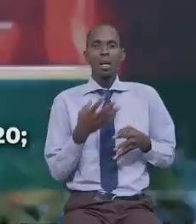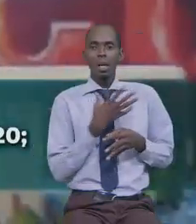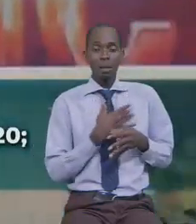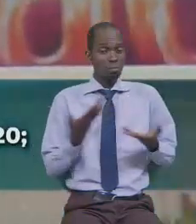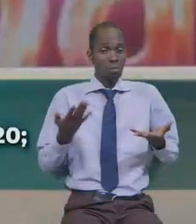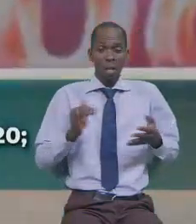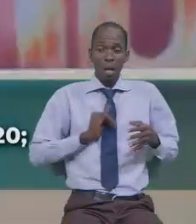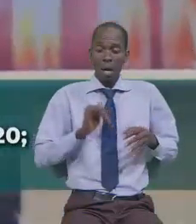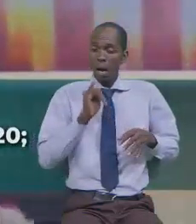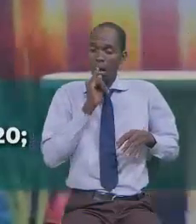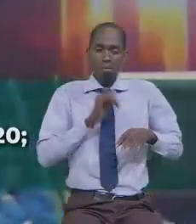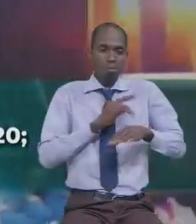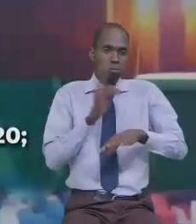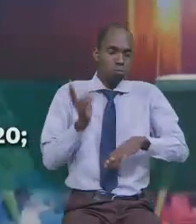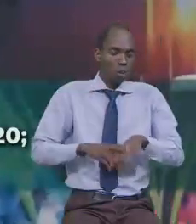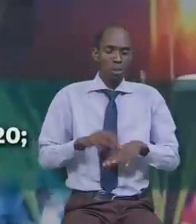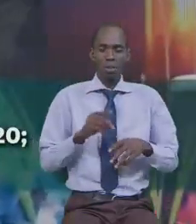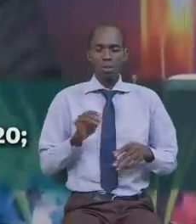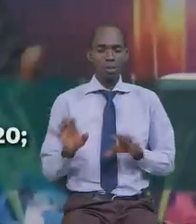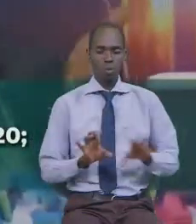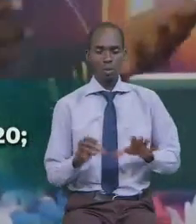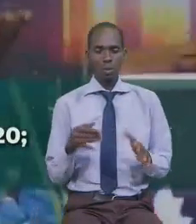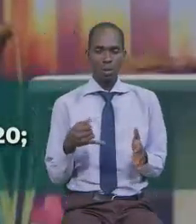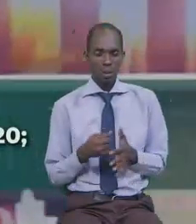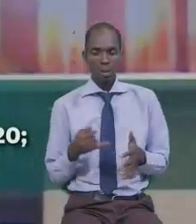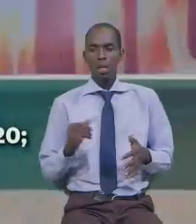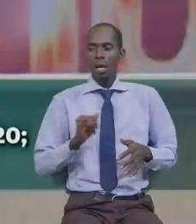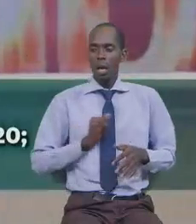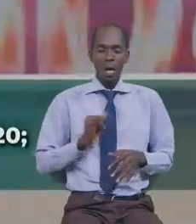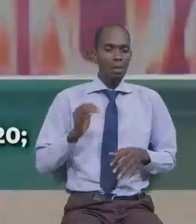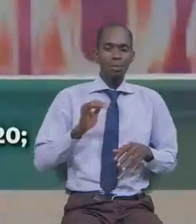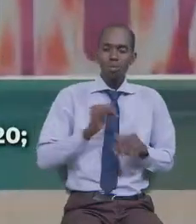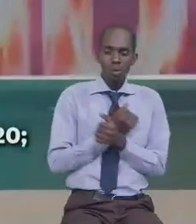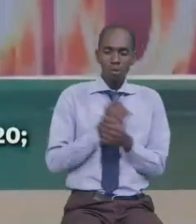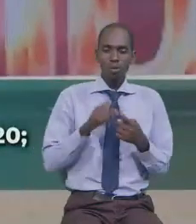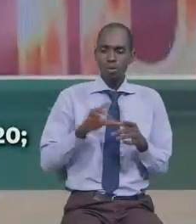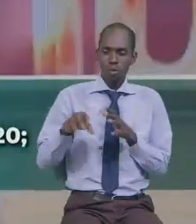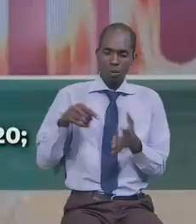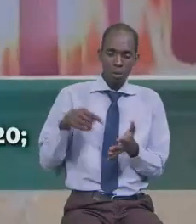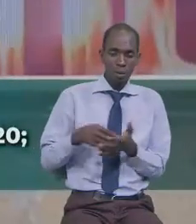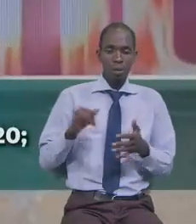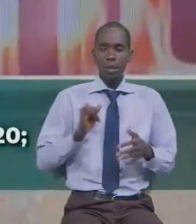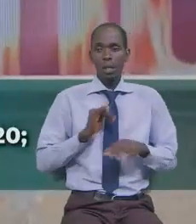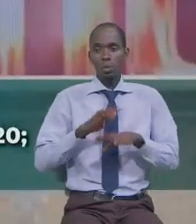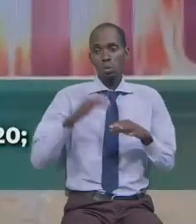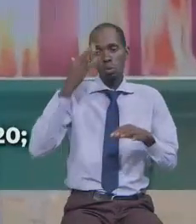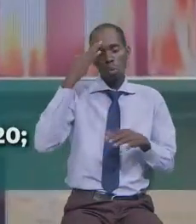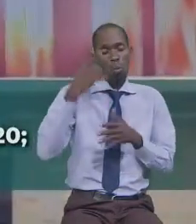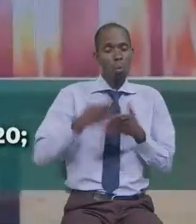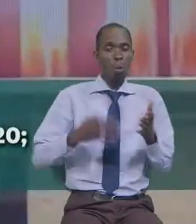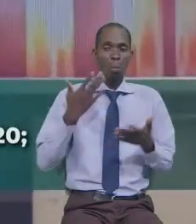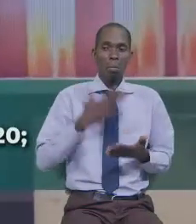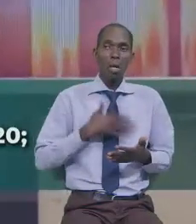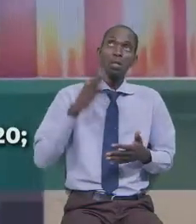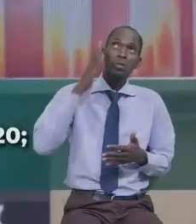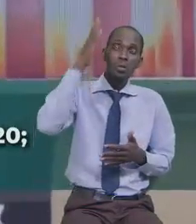cannot leave the known for the unknown. I don't know what the future is going to be. 3 years' time, 3.5 years'